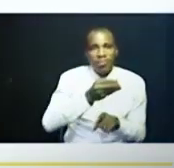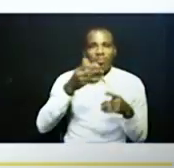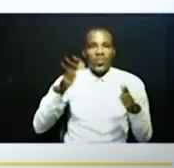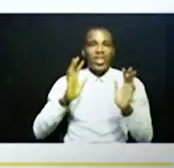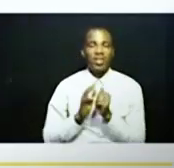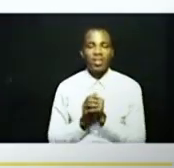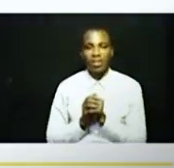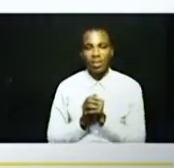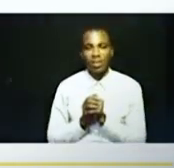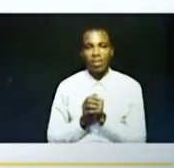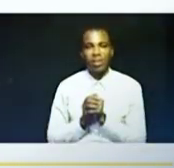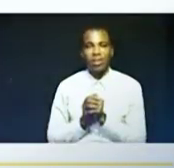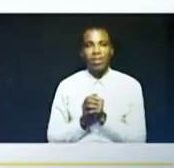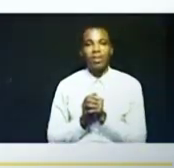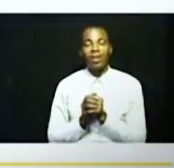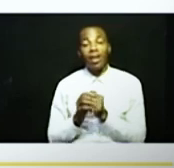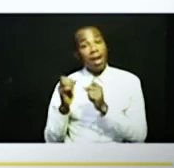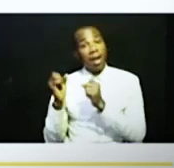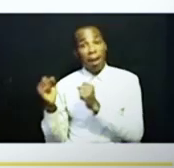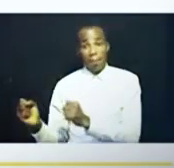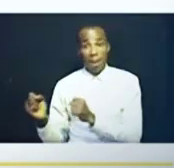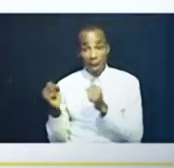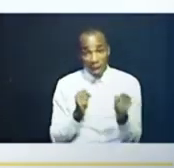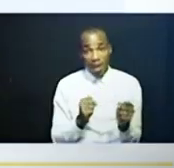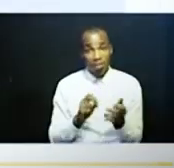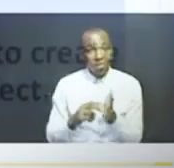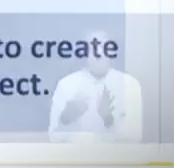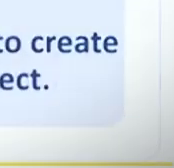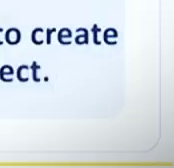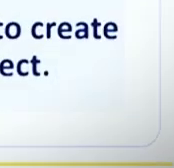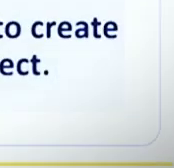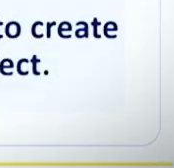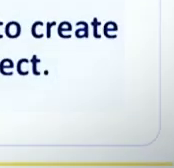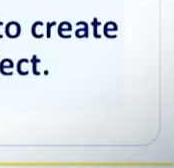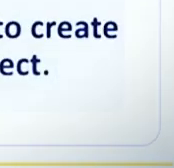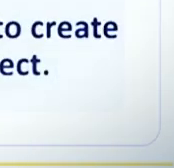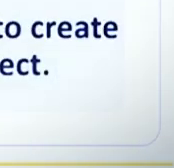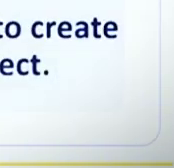See, power, brothers and sisters, is the ability to create